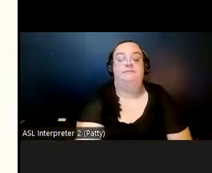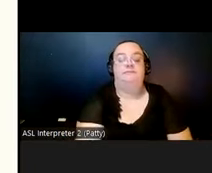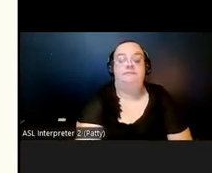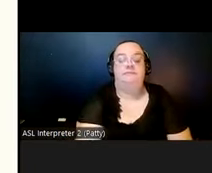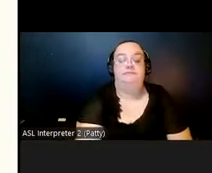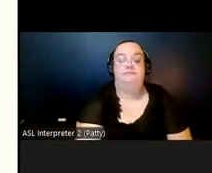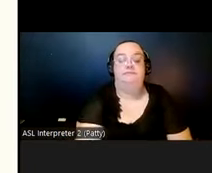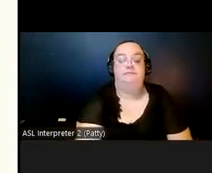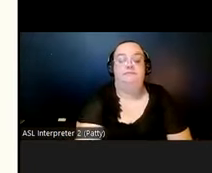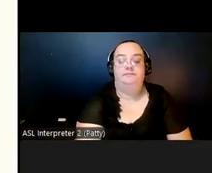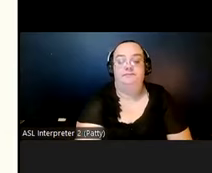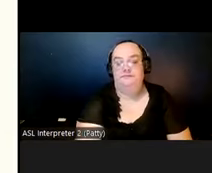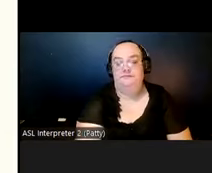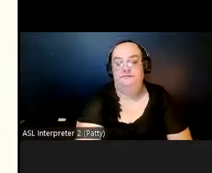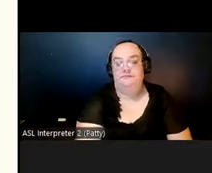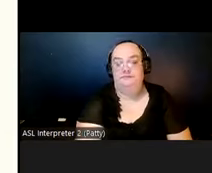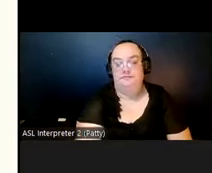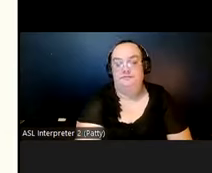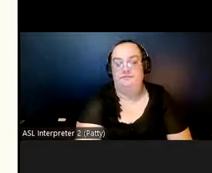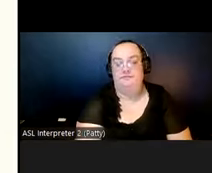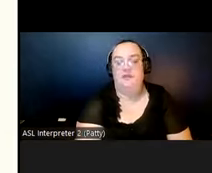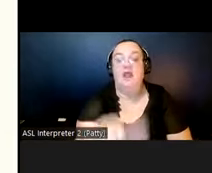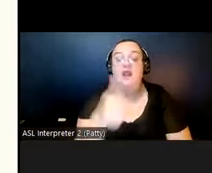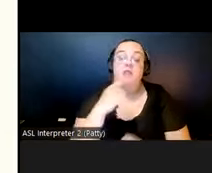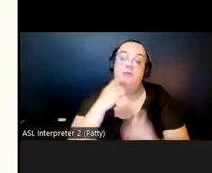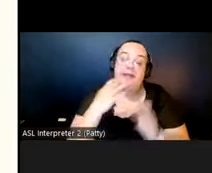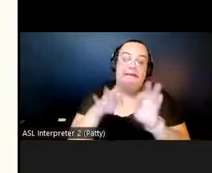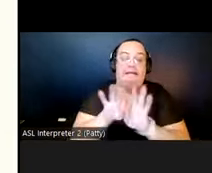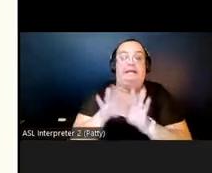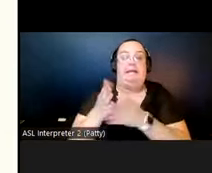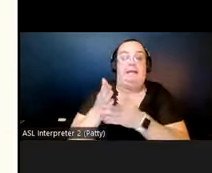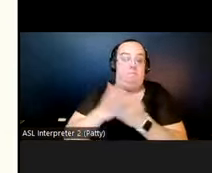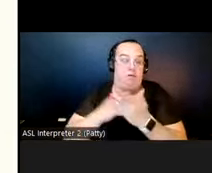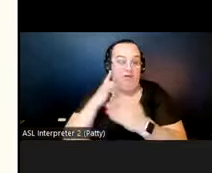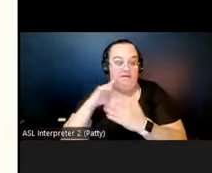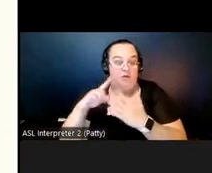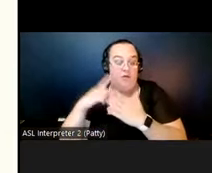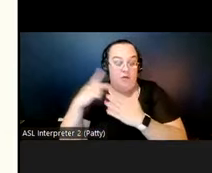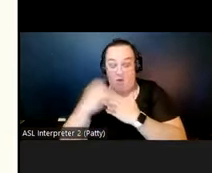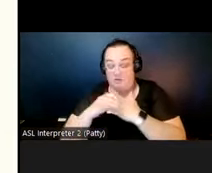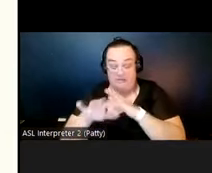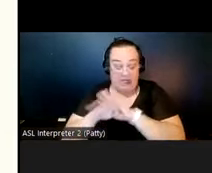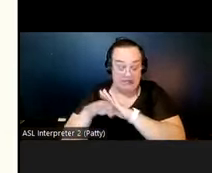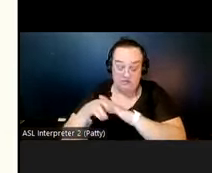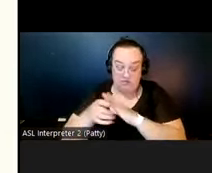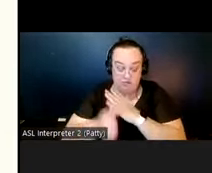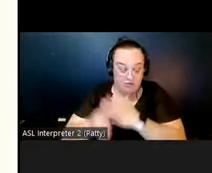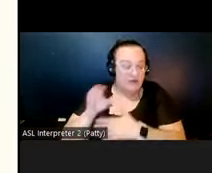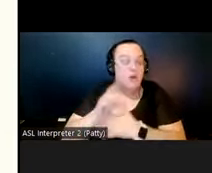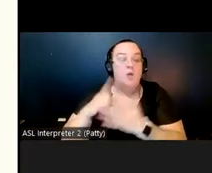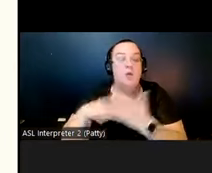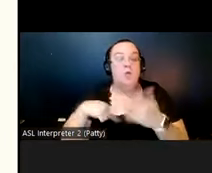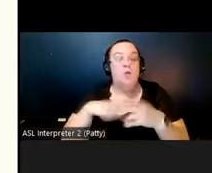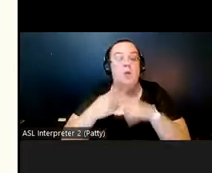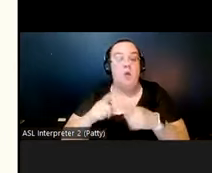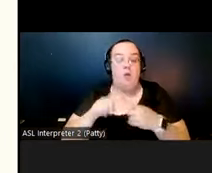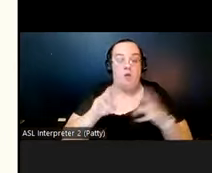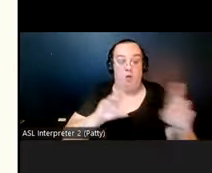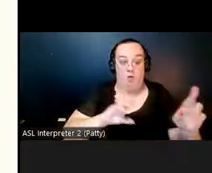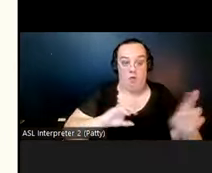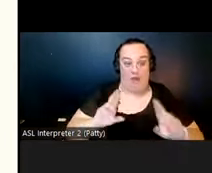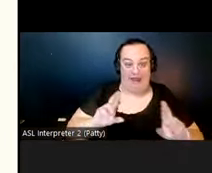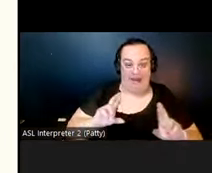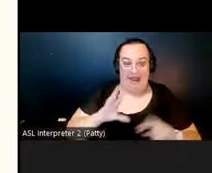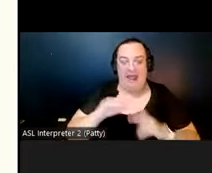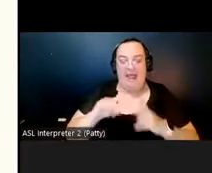Another really key element of project selection criteria is what we refer to as readiness and capacity